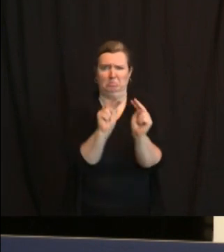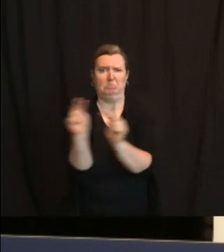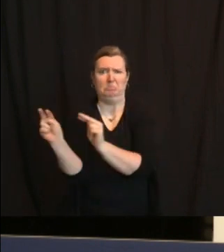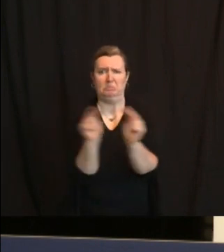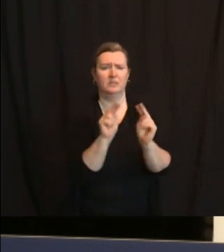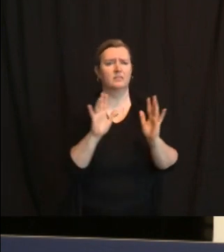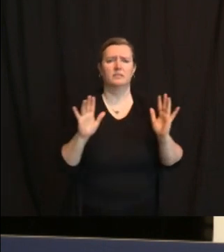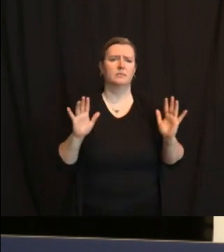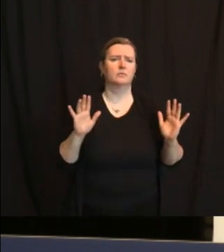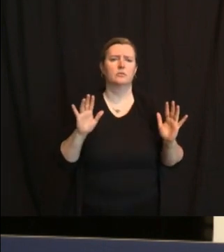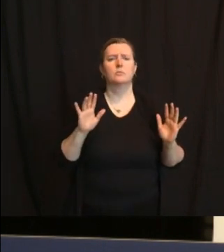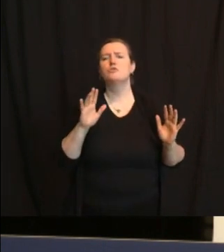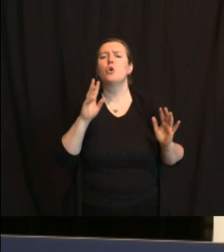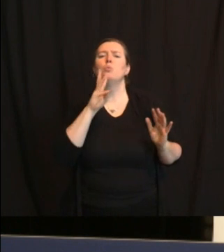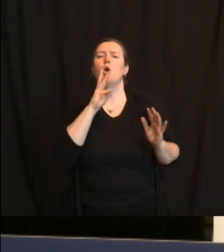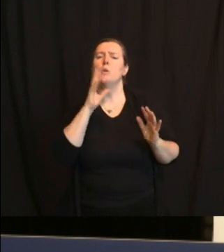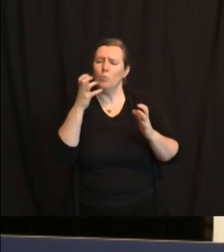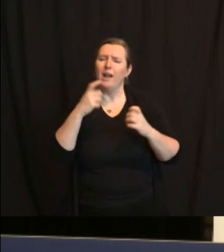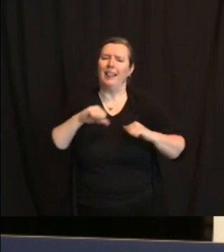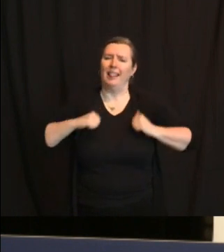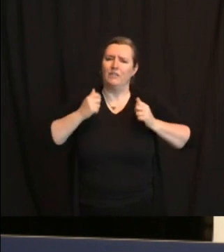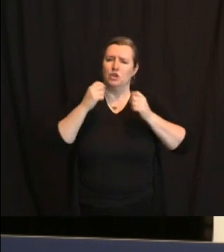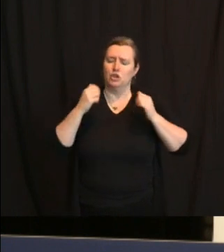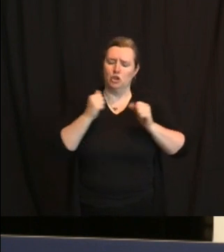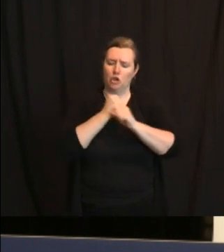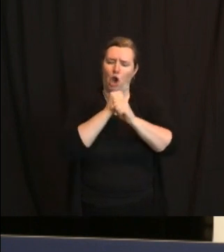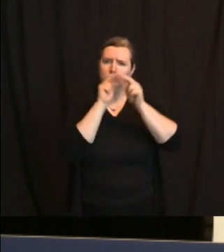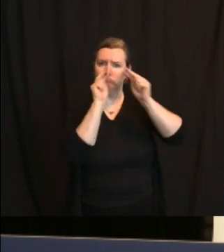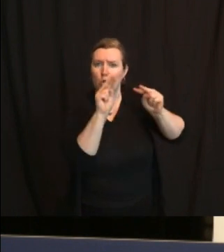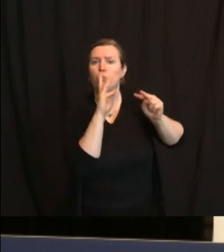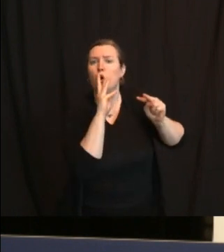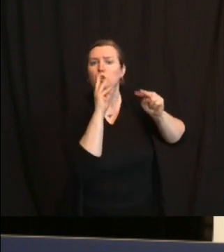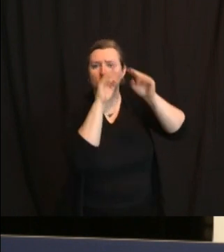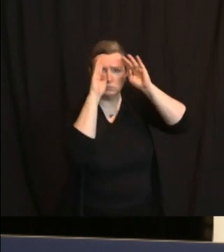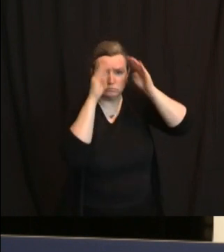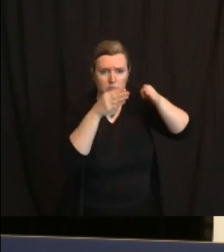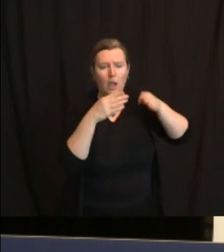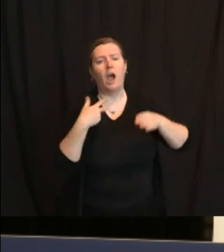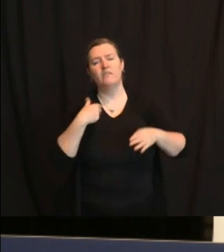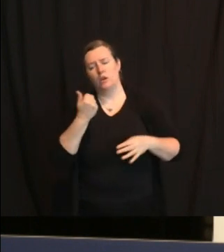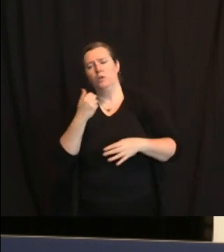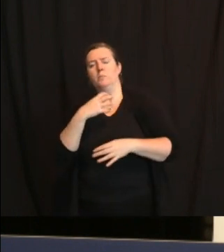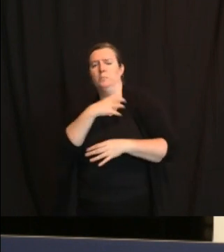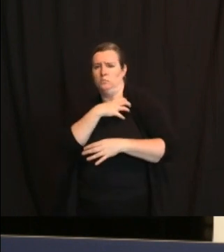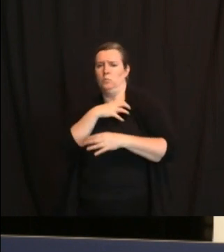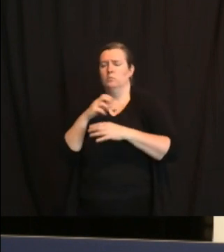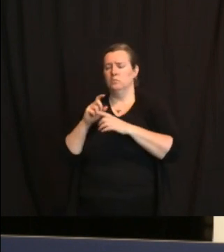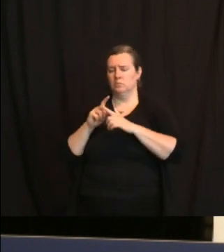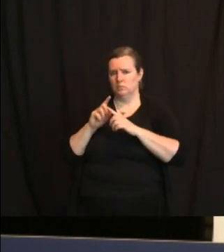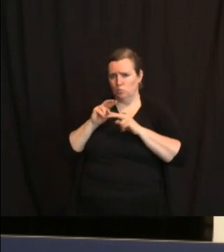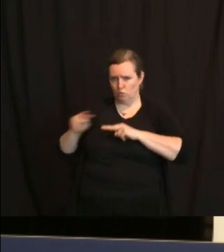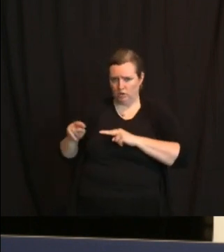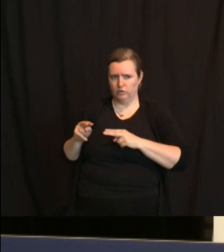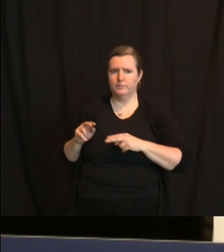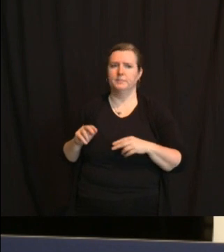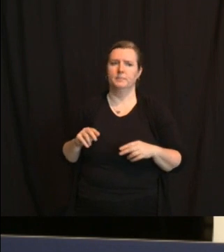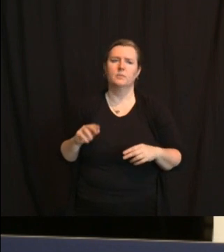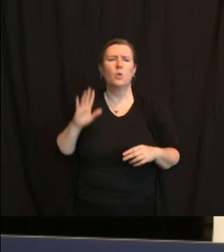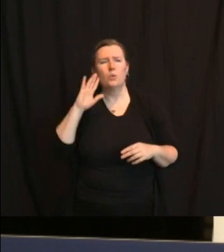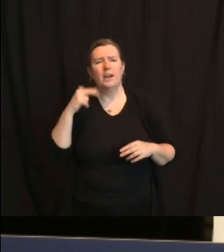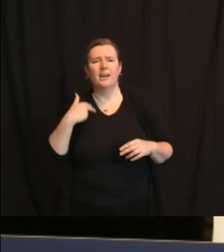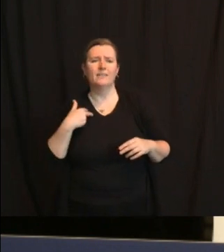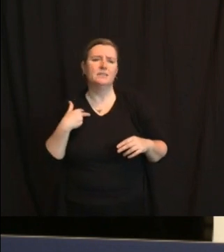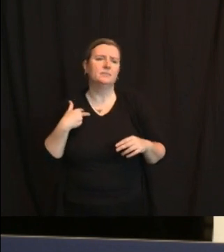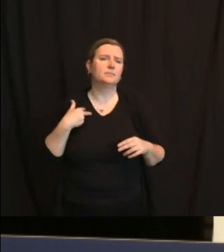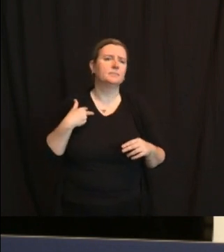looking straight out at the ocean and do what they're supposed to do, watching to make sure everyone is safe. We're going to have some goodwill ambassadors